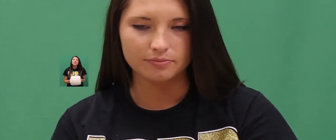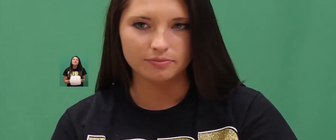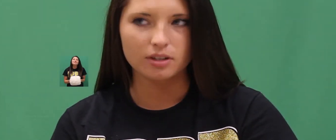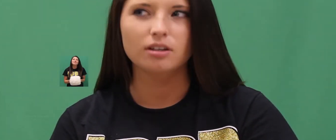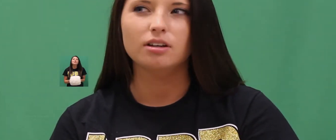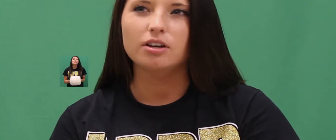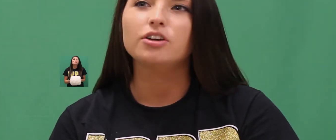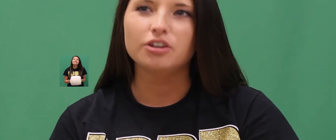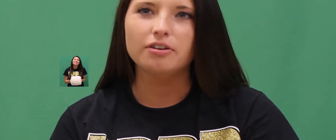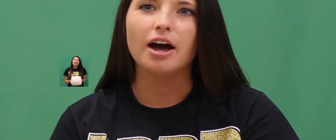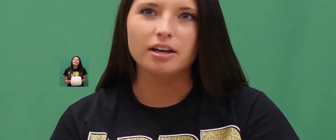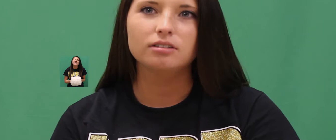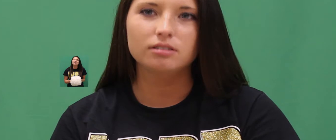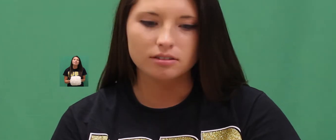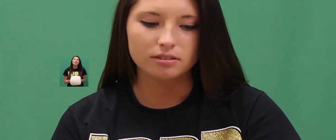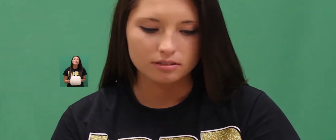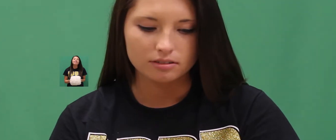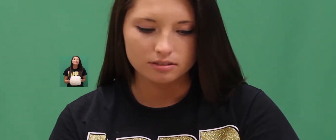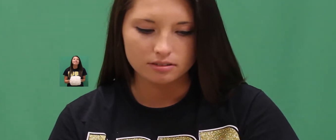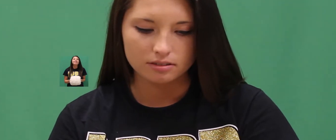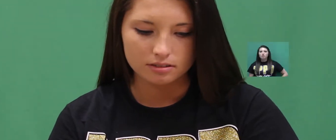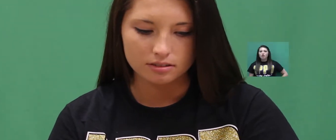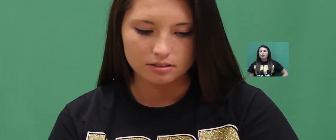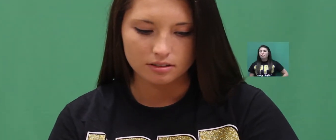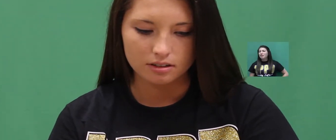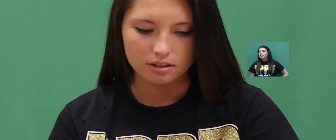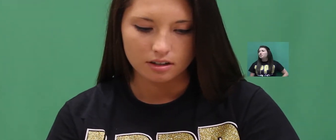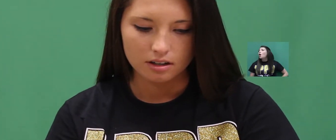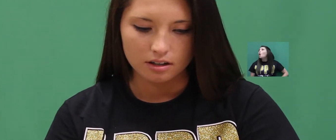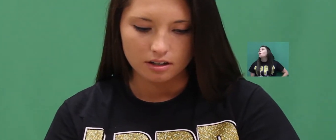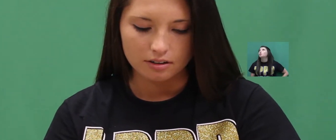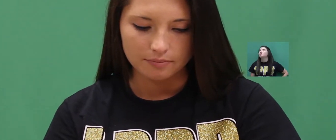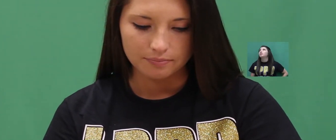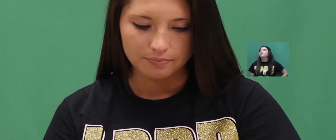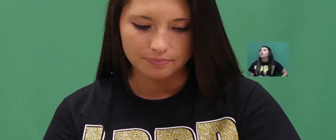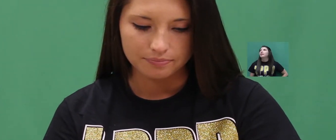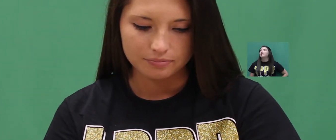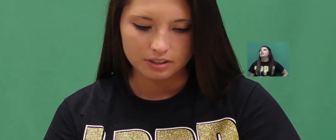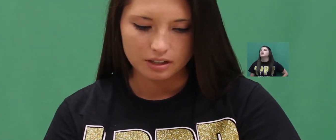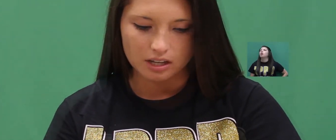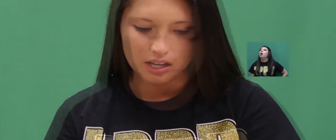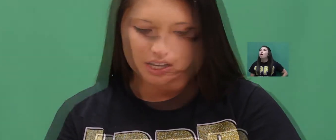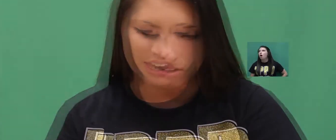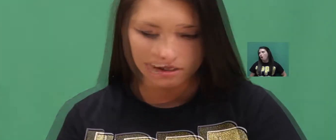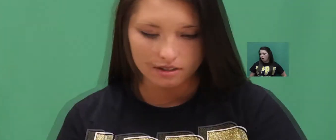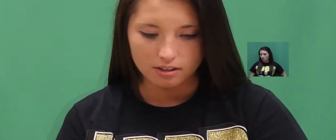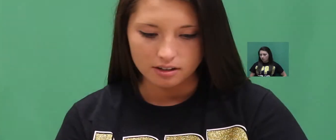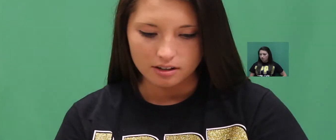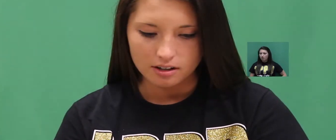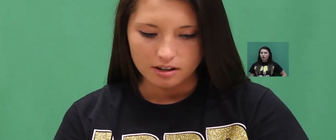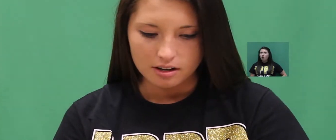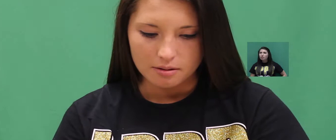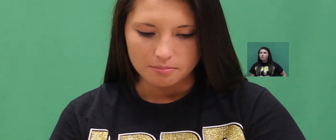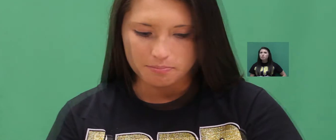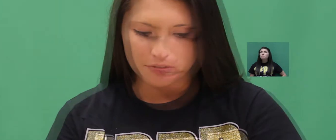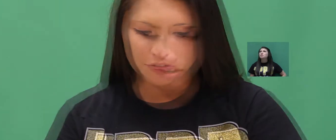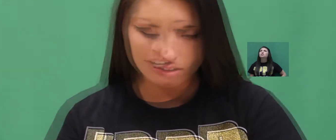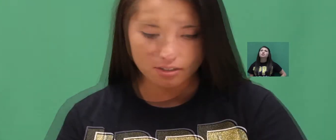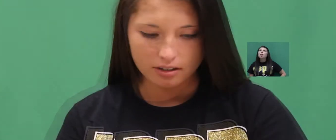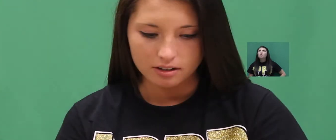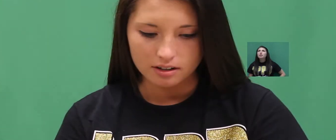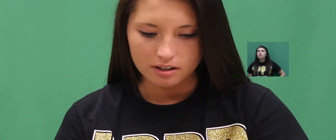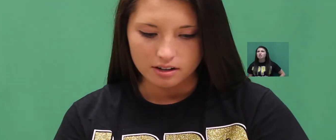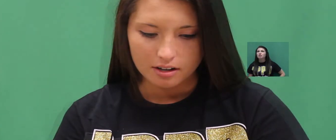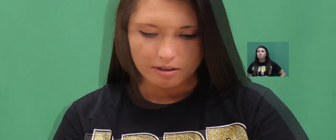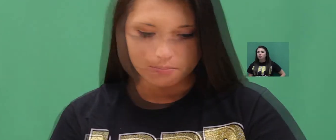will be perfect for you to spend your lifetime with. Fred is totally good looking and has it all. All your friends would be